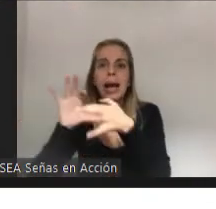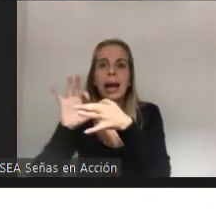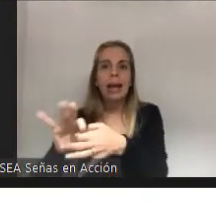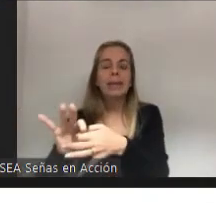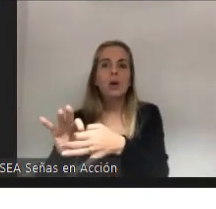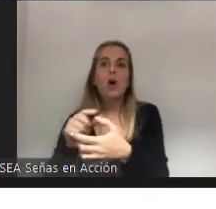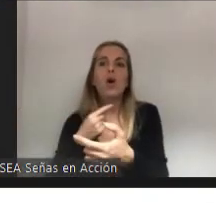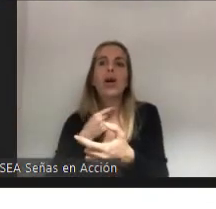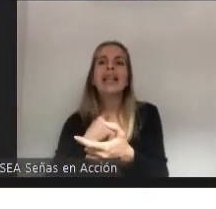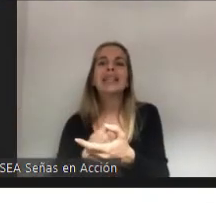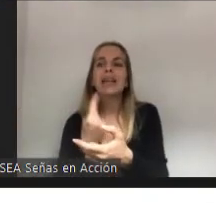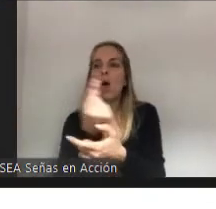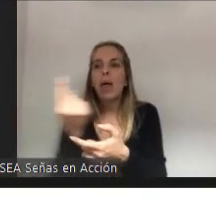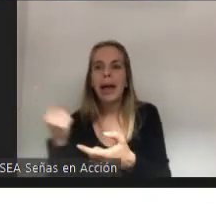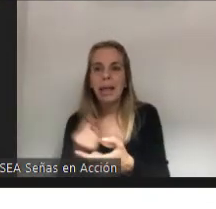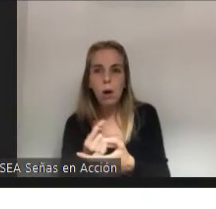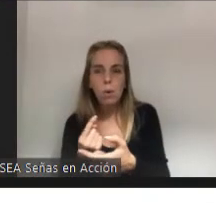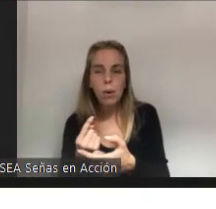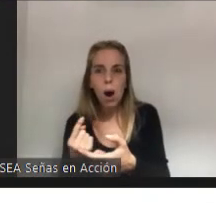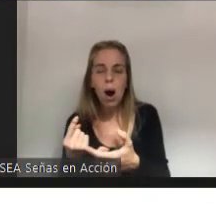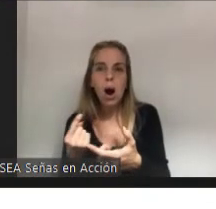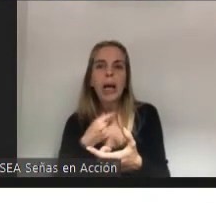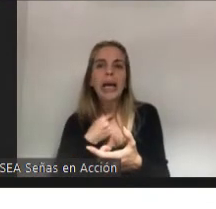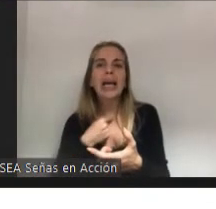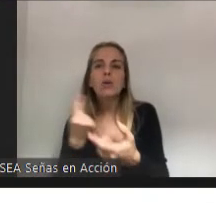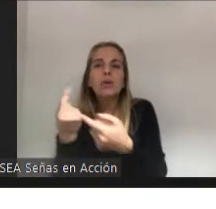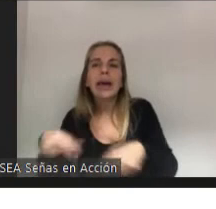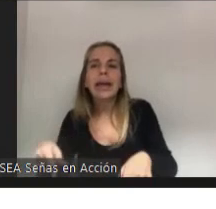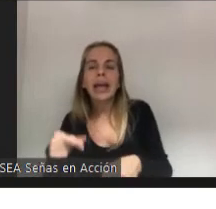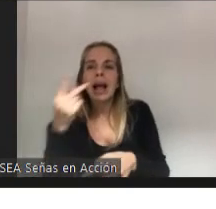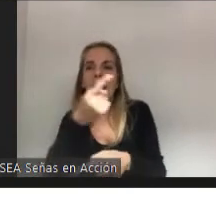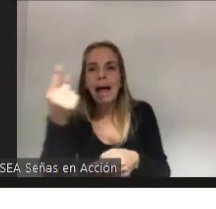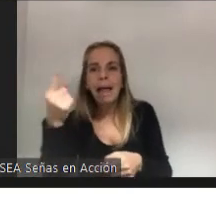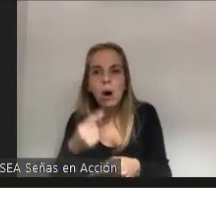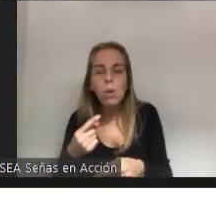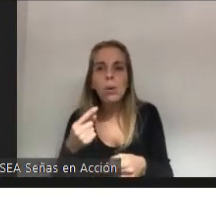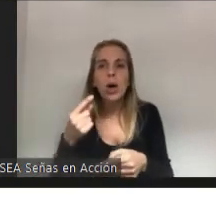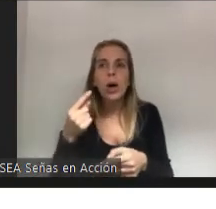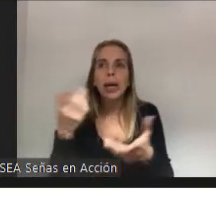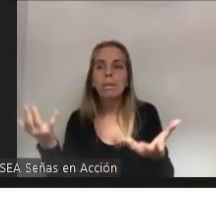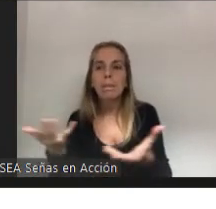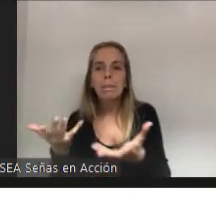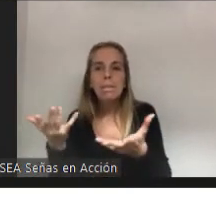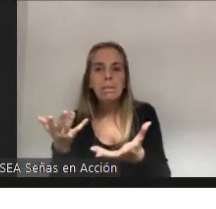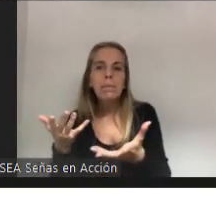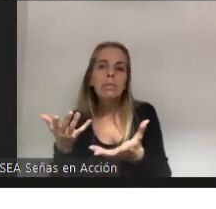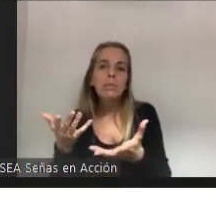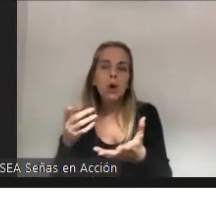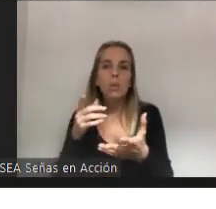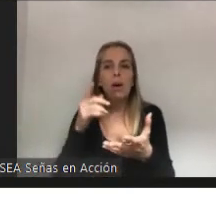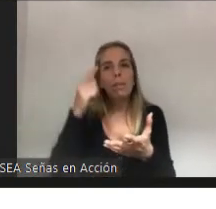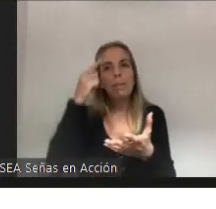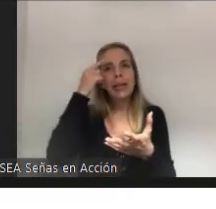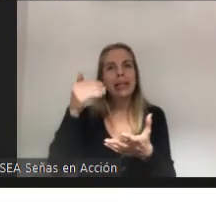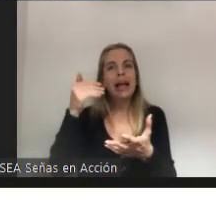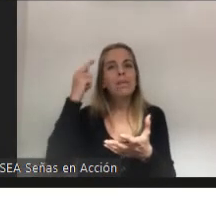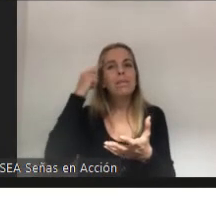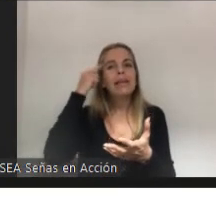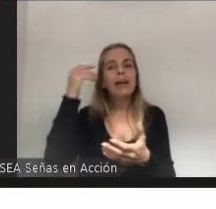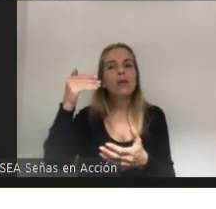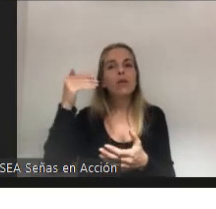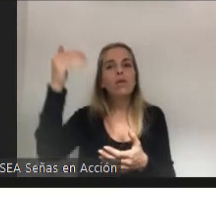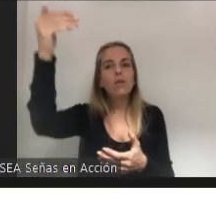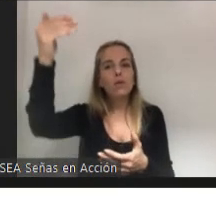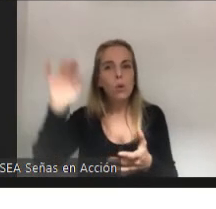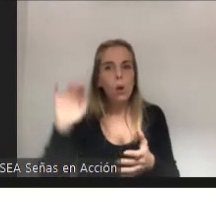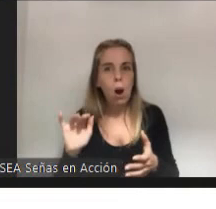in connection to desire, I mean, what we are looking for, we try to design as a